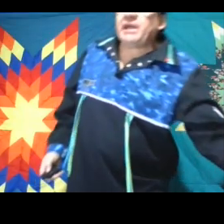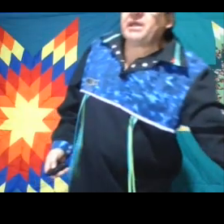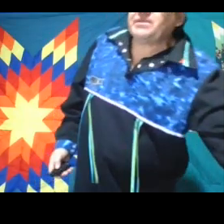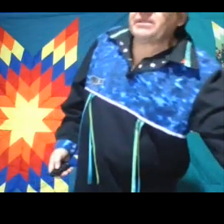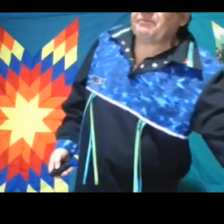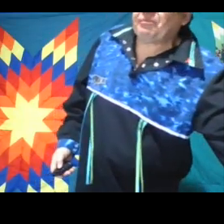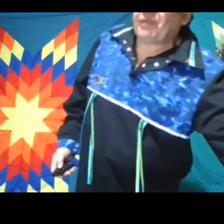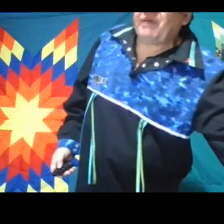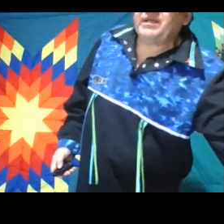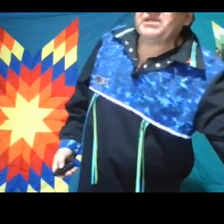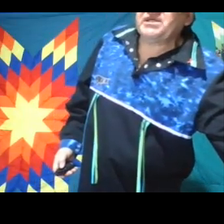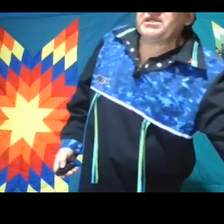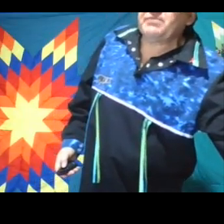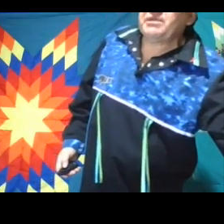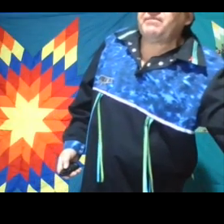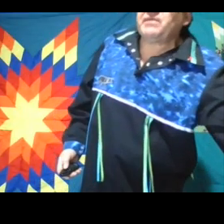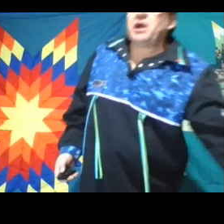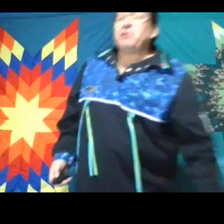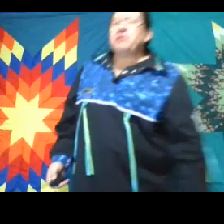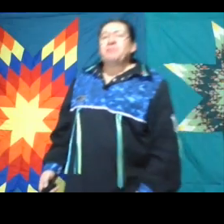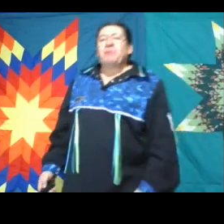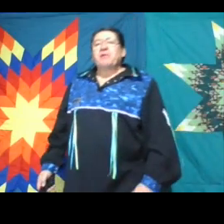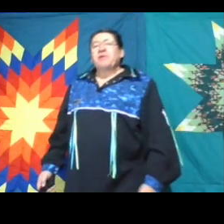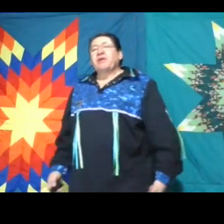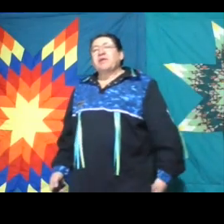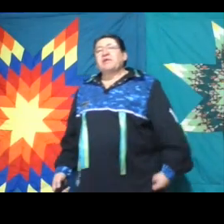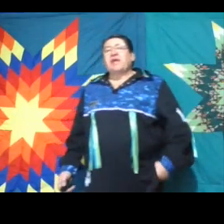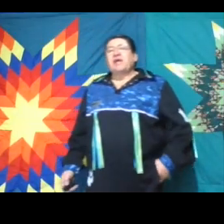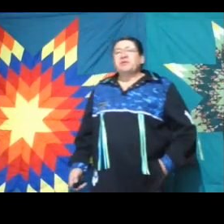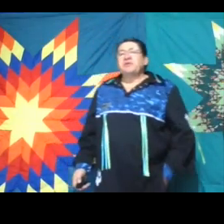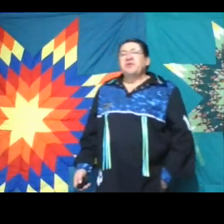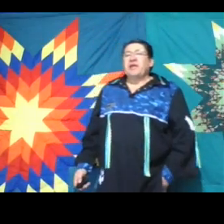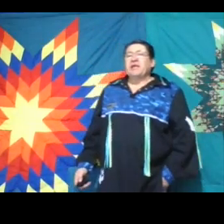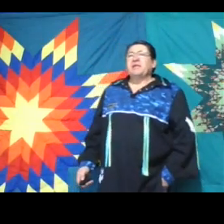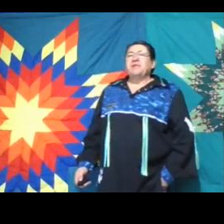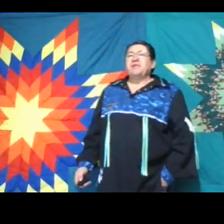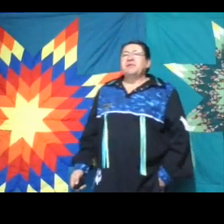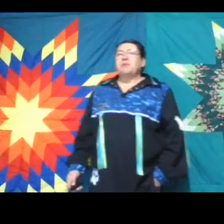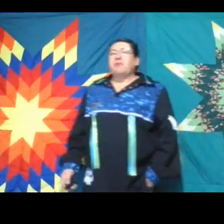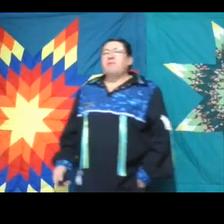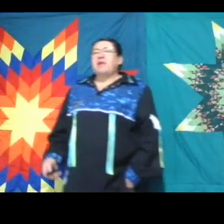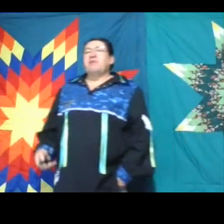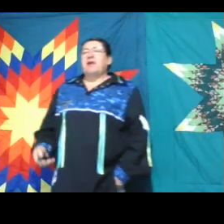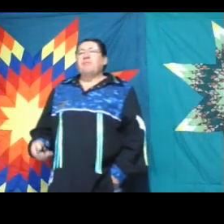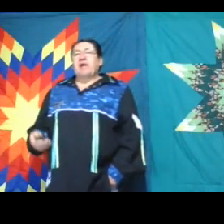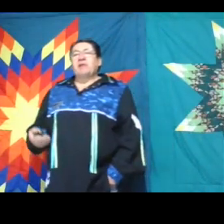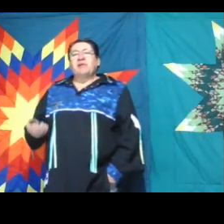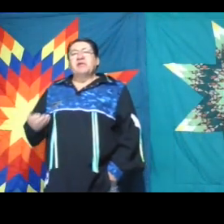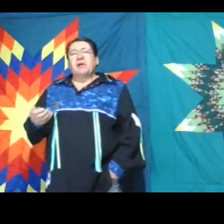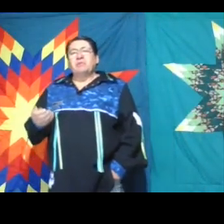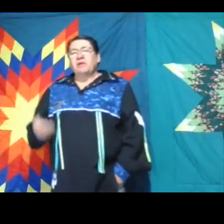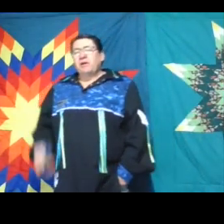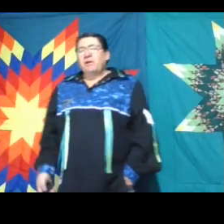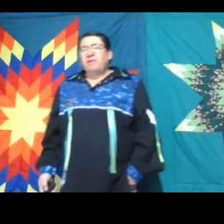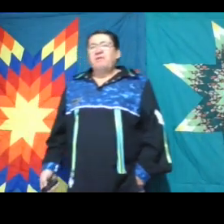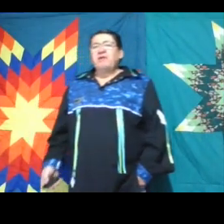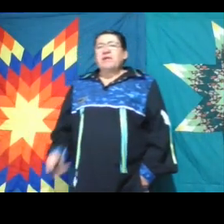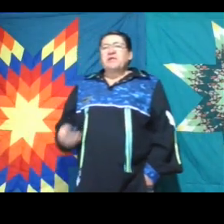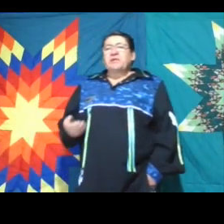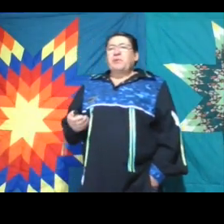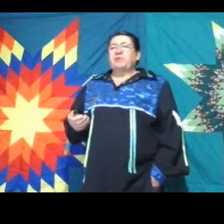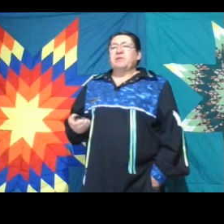And make use of Indigenous specific job boards and partnering with educational and training institutions to provide direct pathway jobs